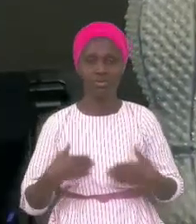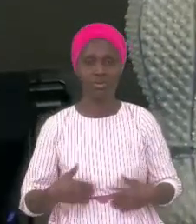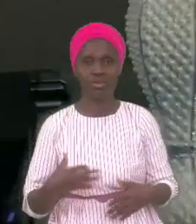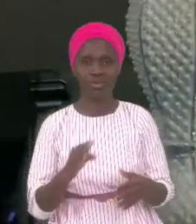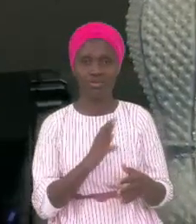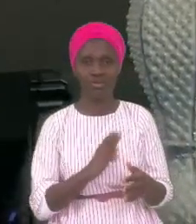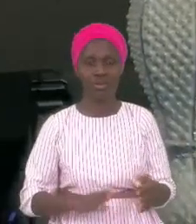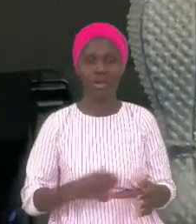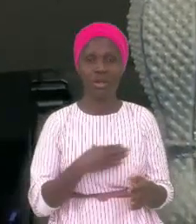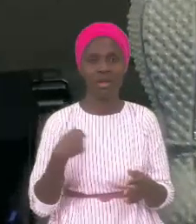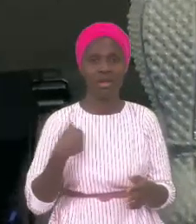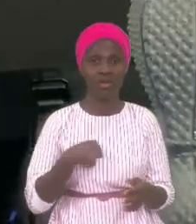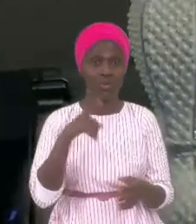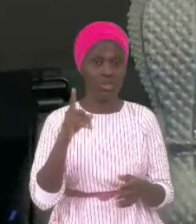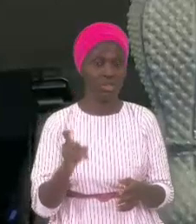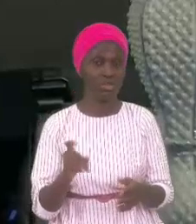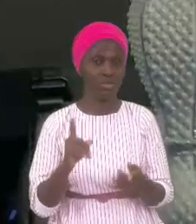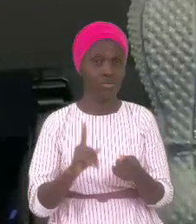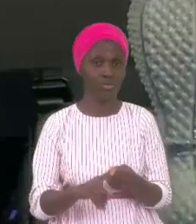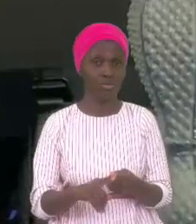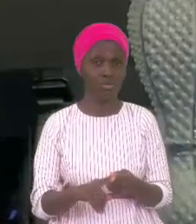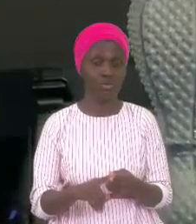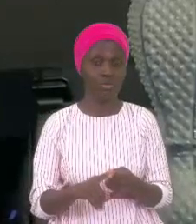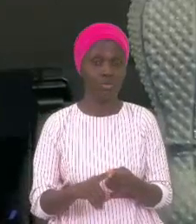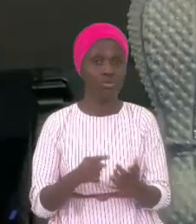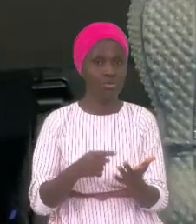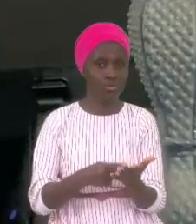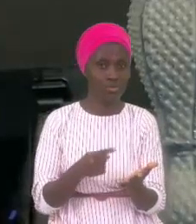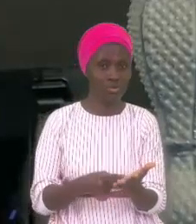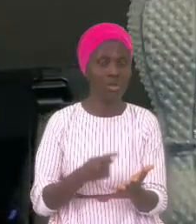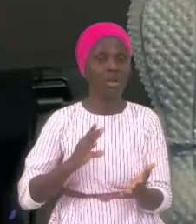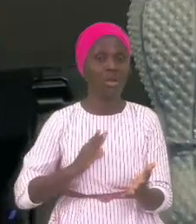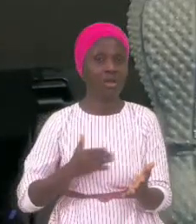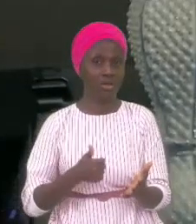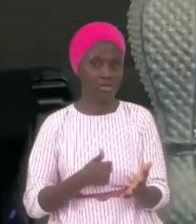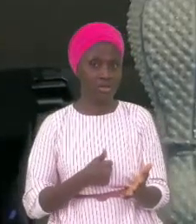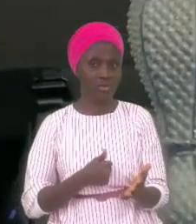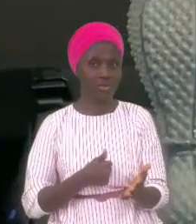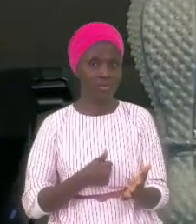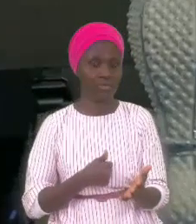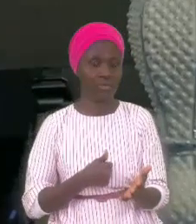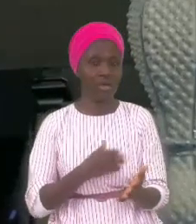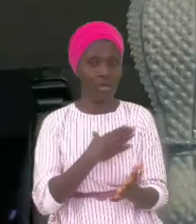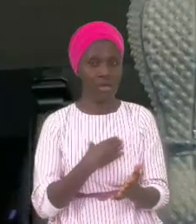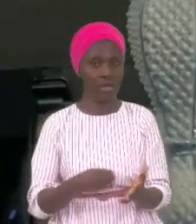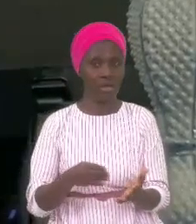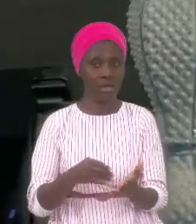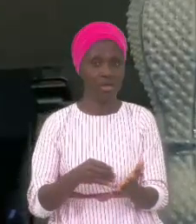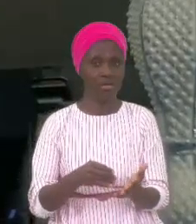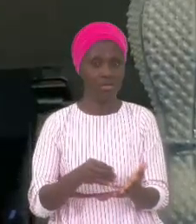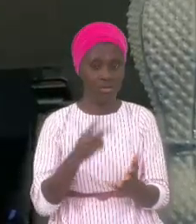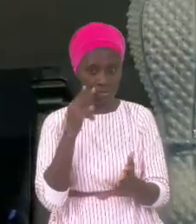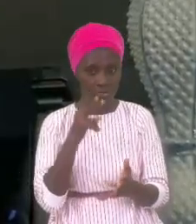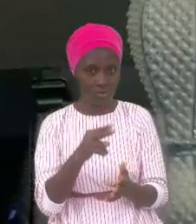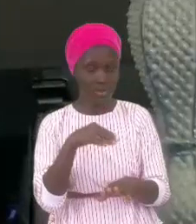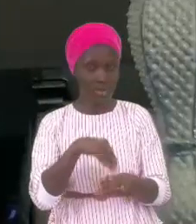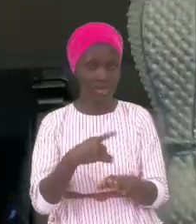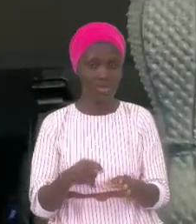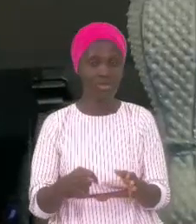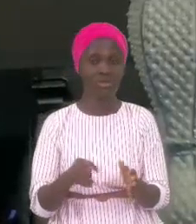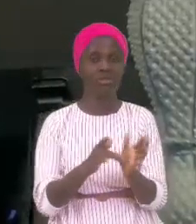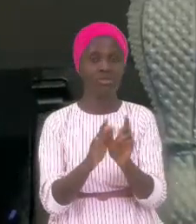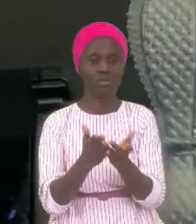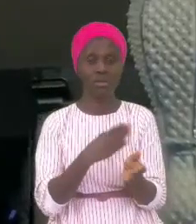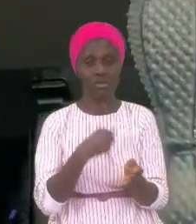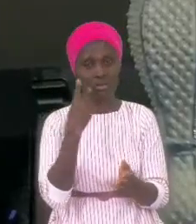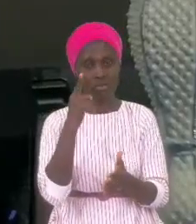need to kind of shake up ourselves and look at the scriptures and see what does the